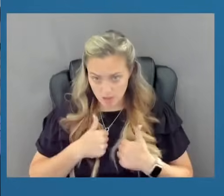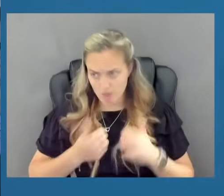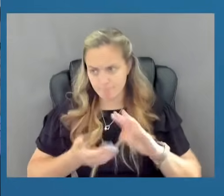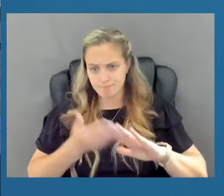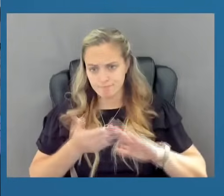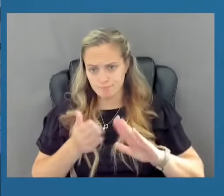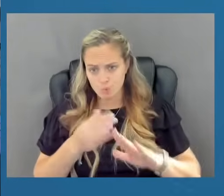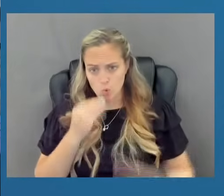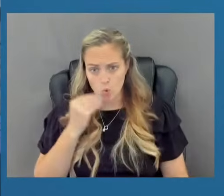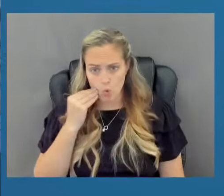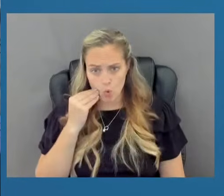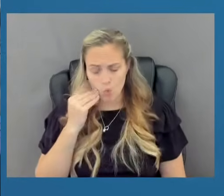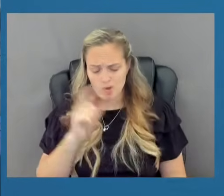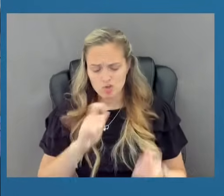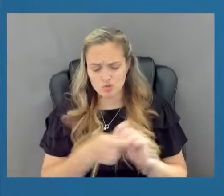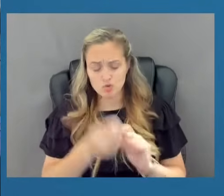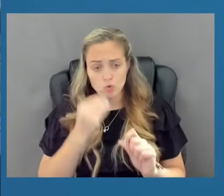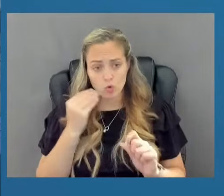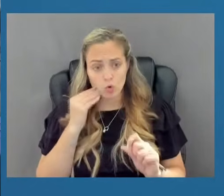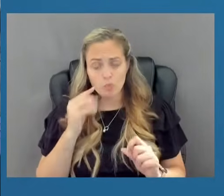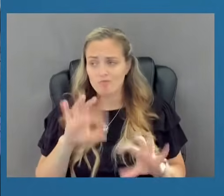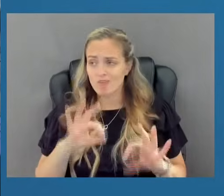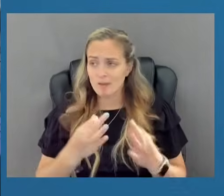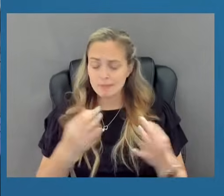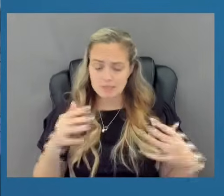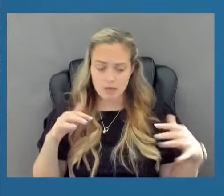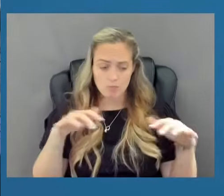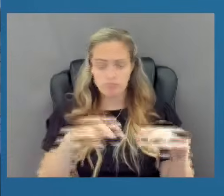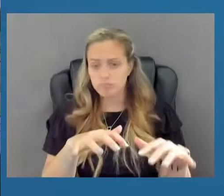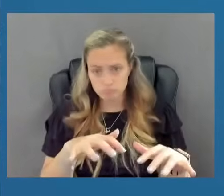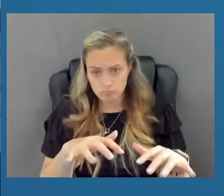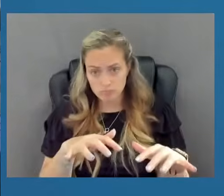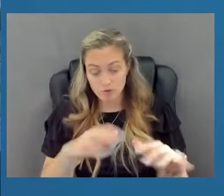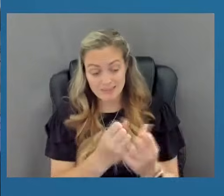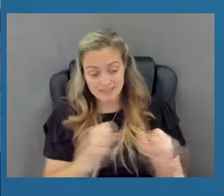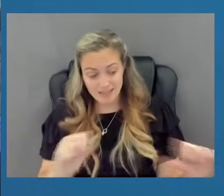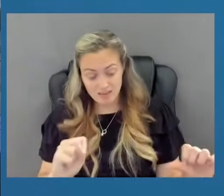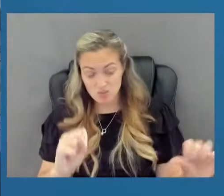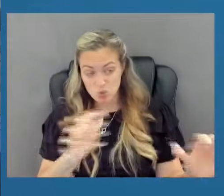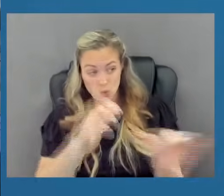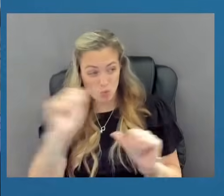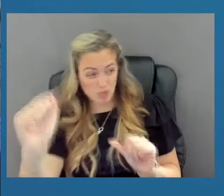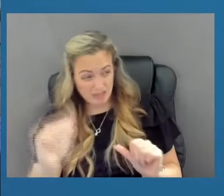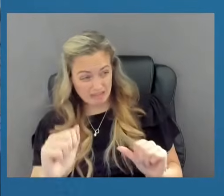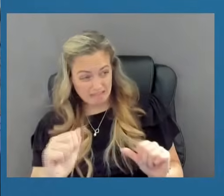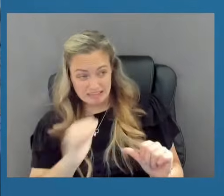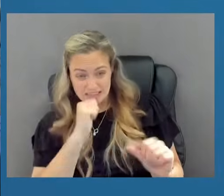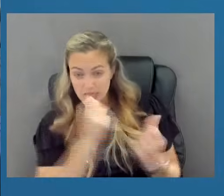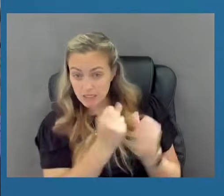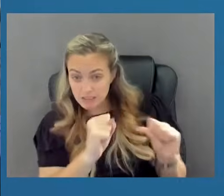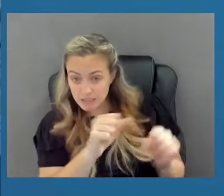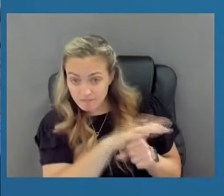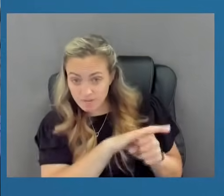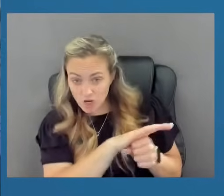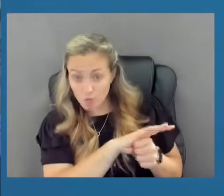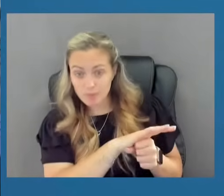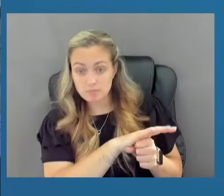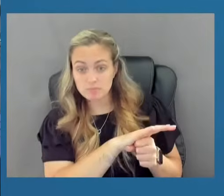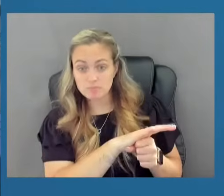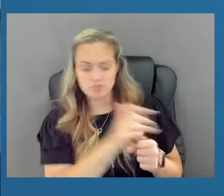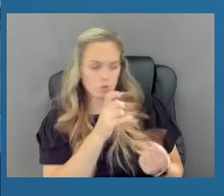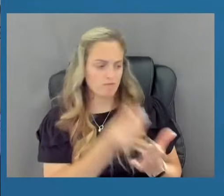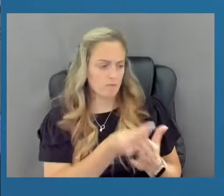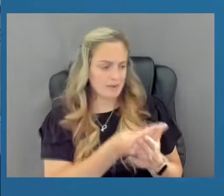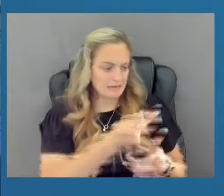A transitional home for families to come to so they can get out of an environment they feel trapped in because they don't have the income to take care